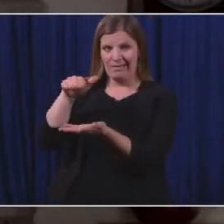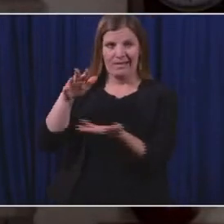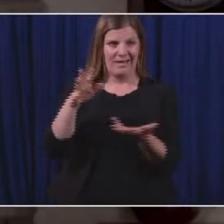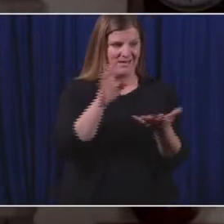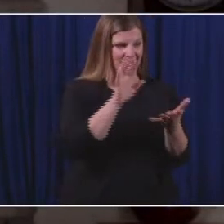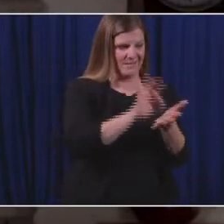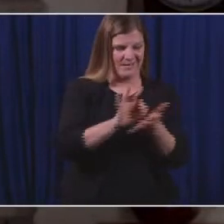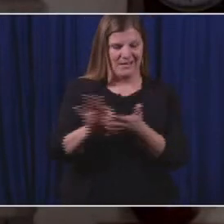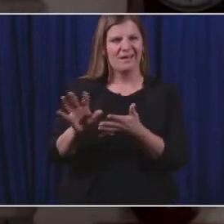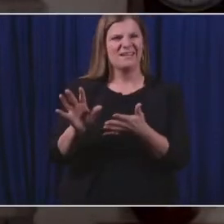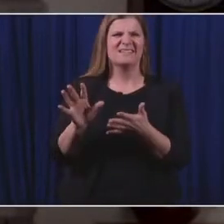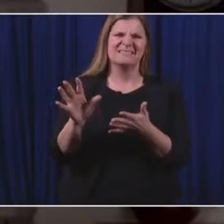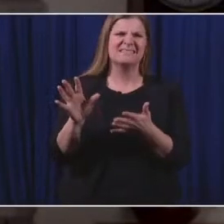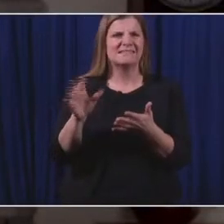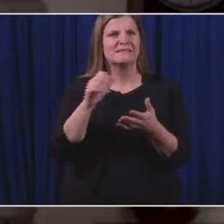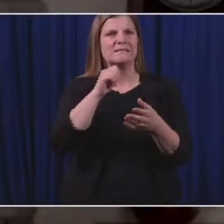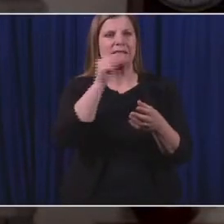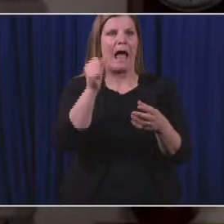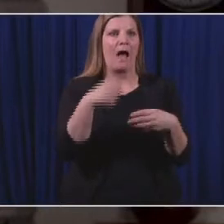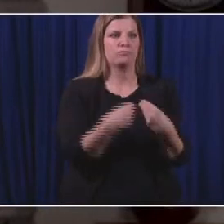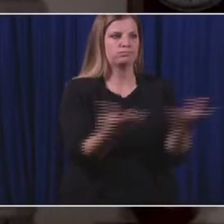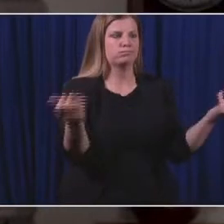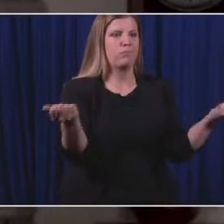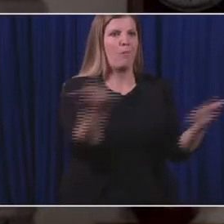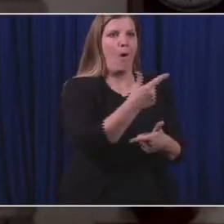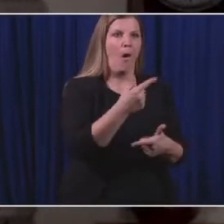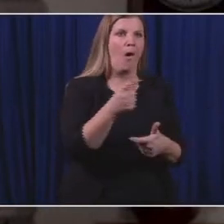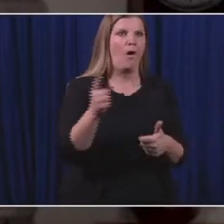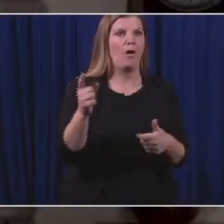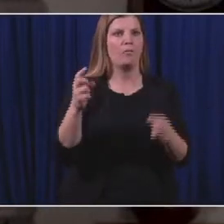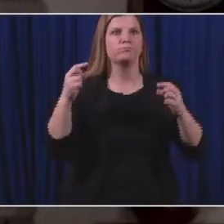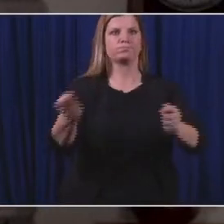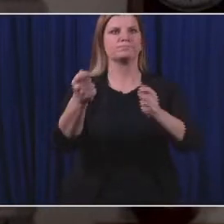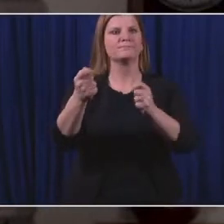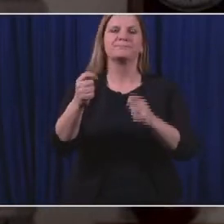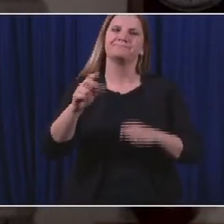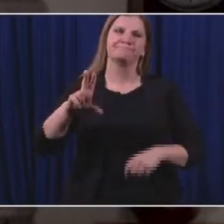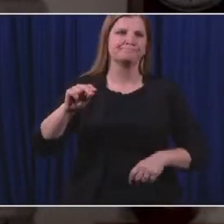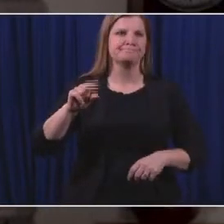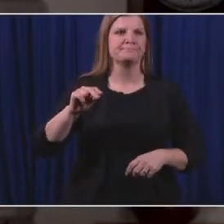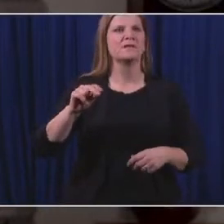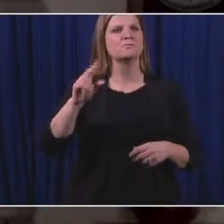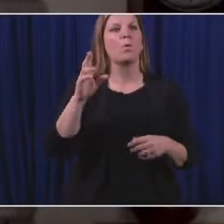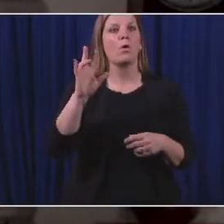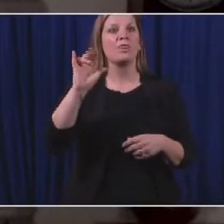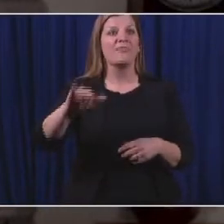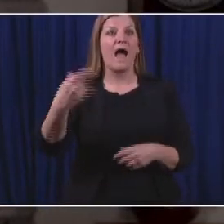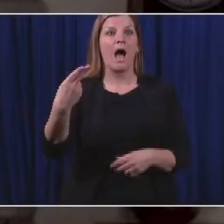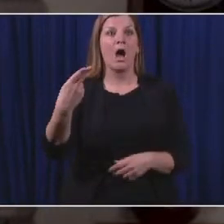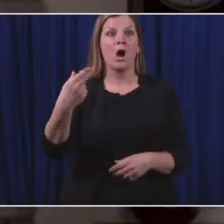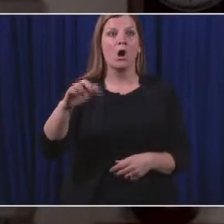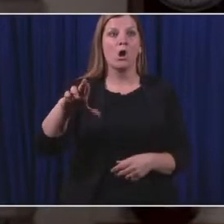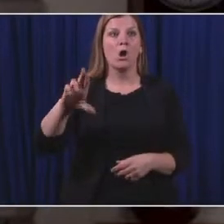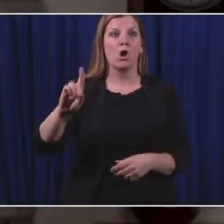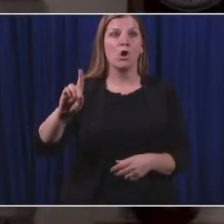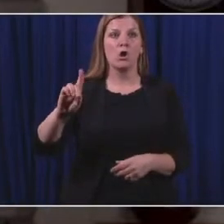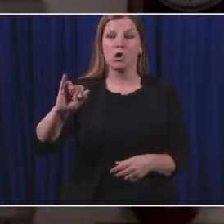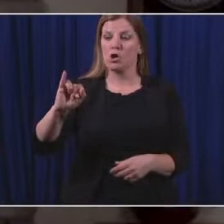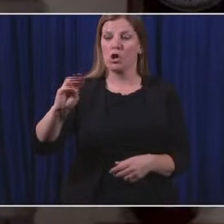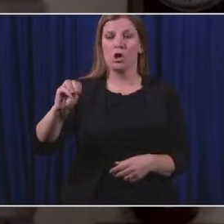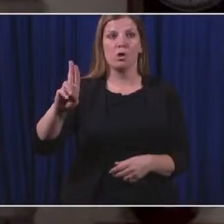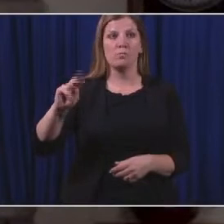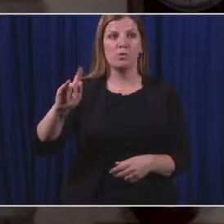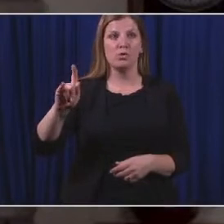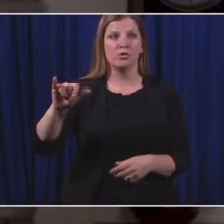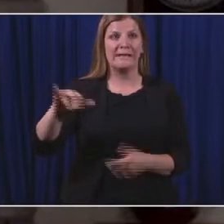while for us to even get close to the herd immunity that people are talking about. So the good news